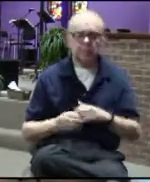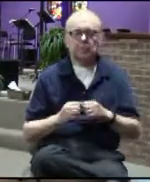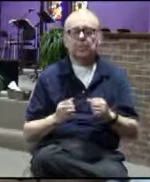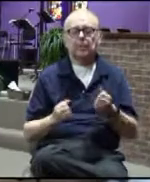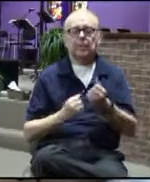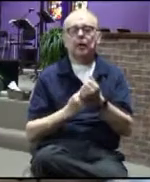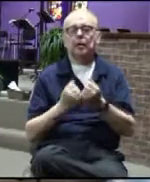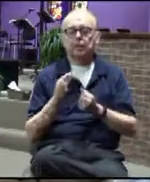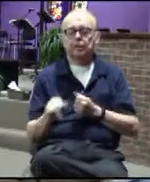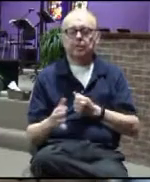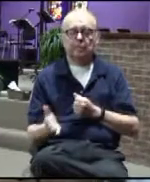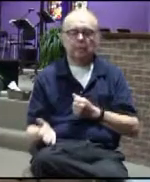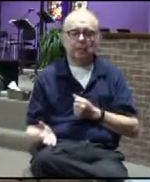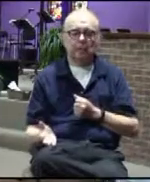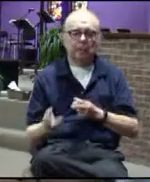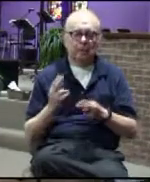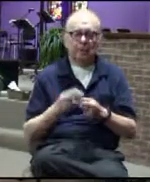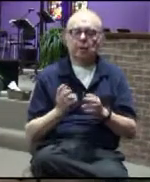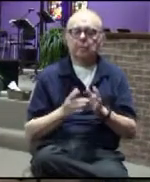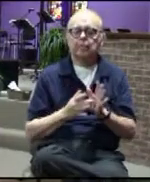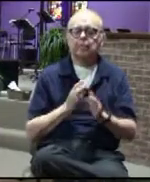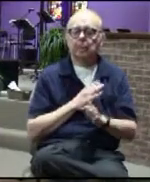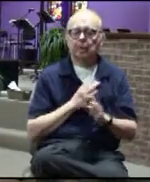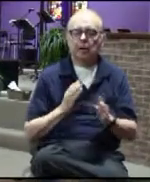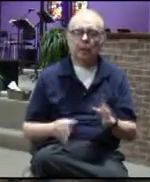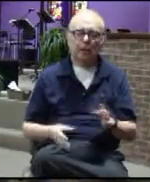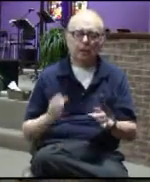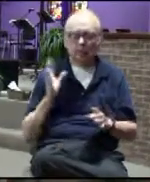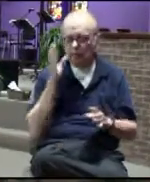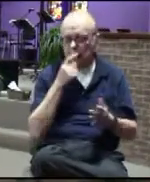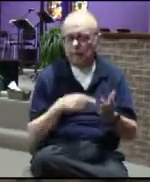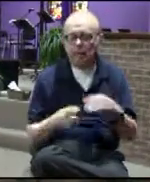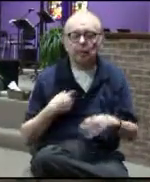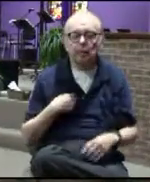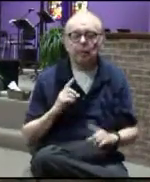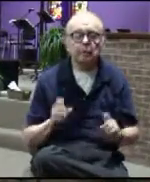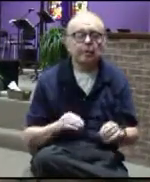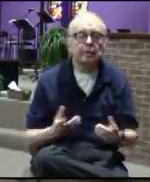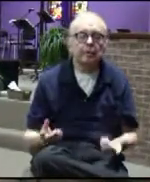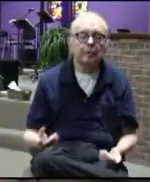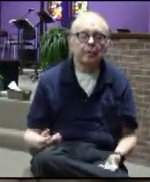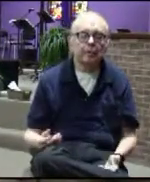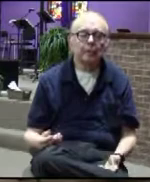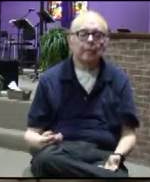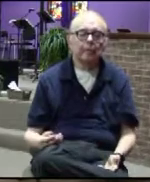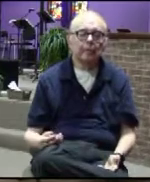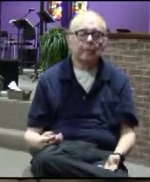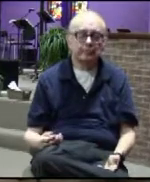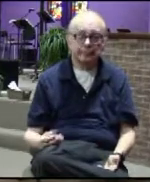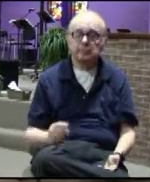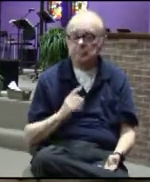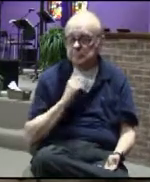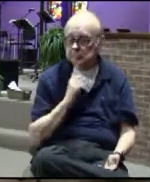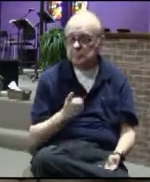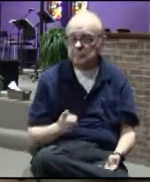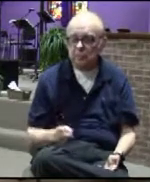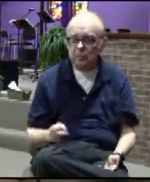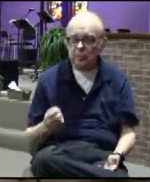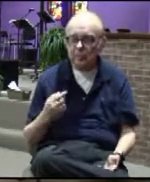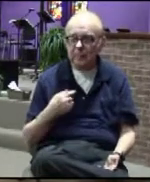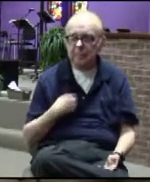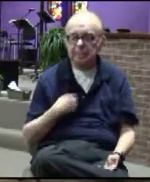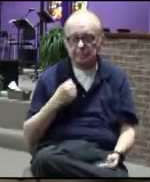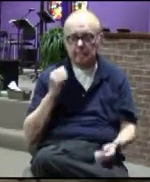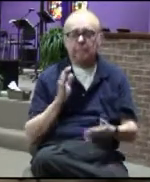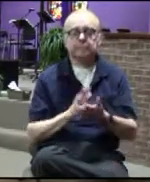foundation is still here his name is Jesus Christ and guess where I'm building matter of fact I